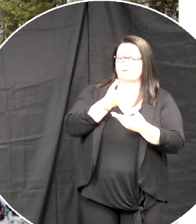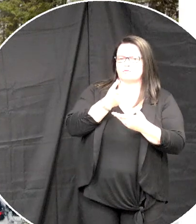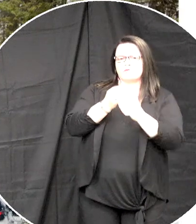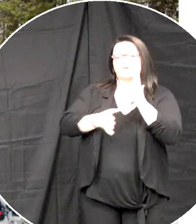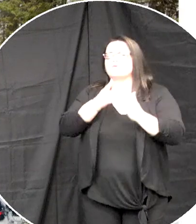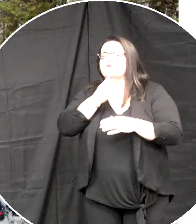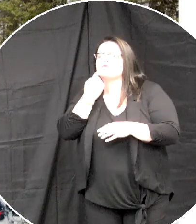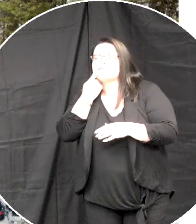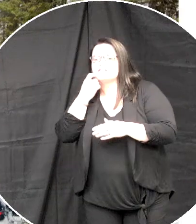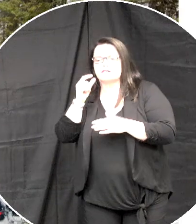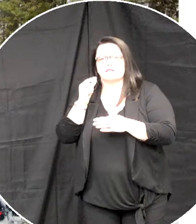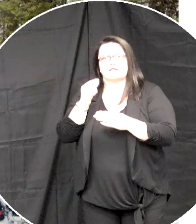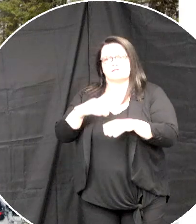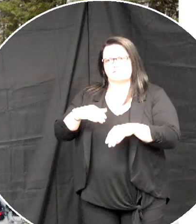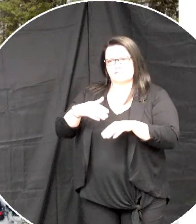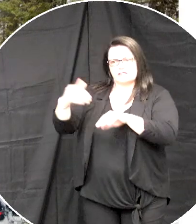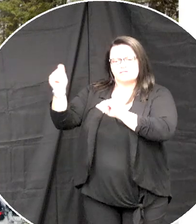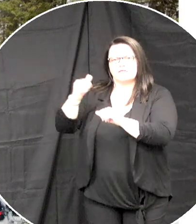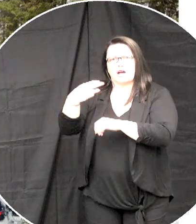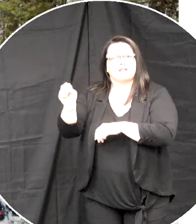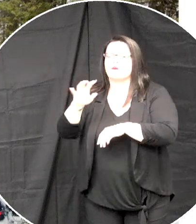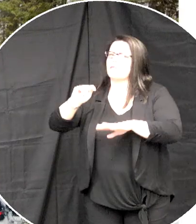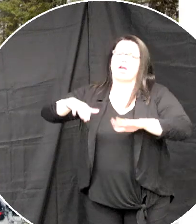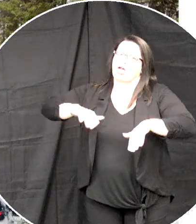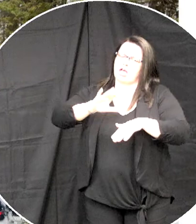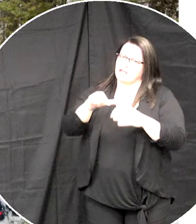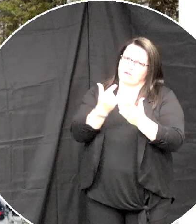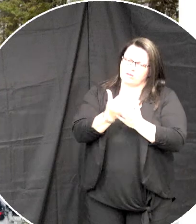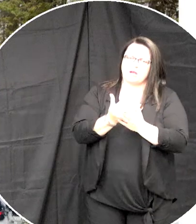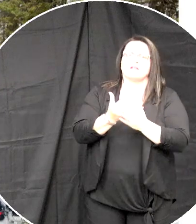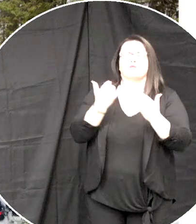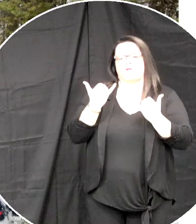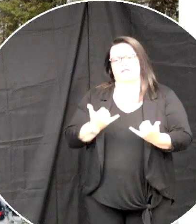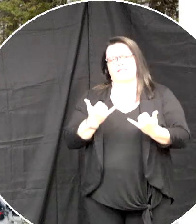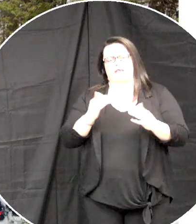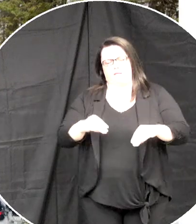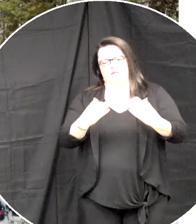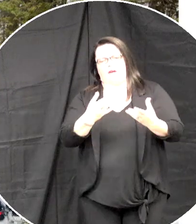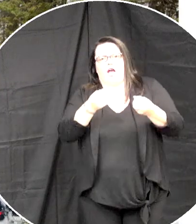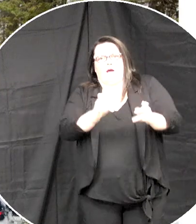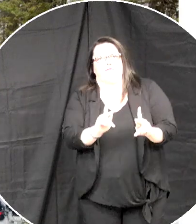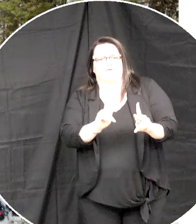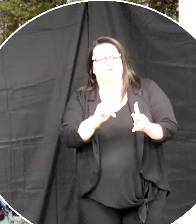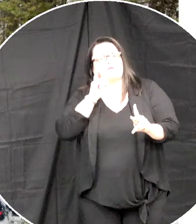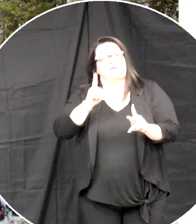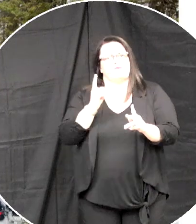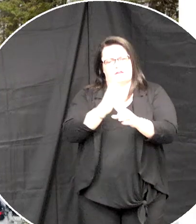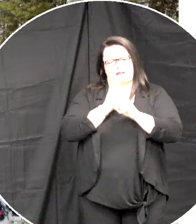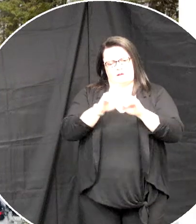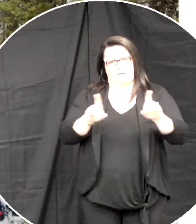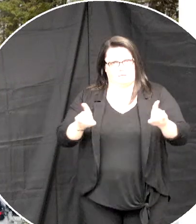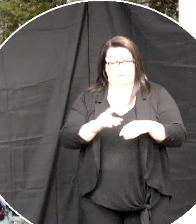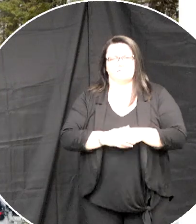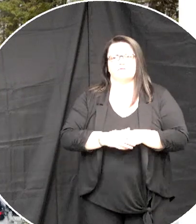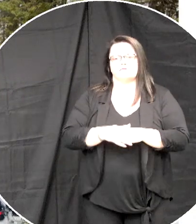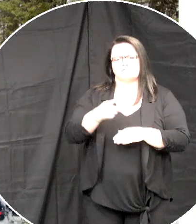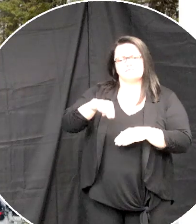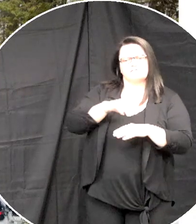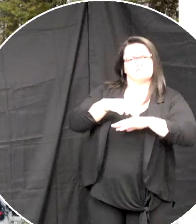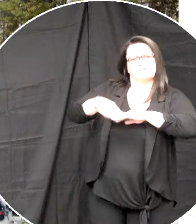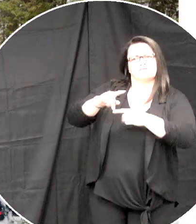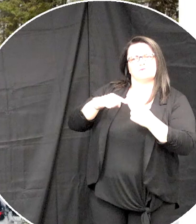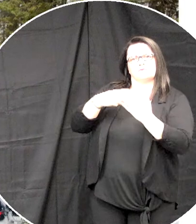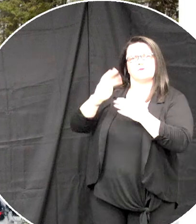graduating, providing them with options to obtain a high school diploma. Students are referred to the program by a teacher, guidance counselor,